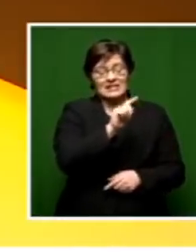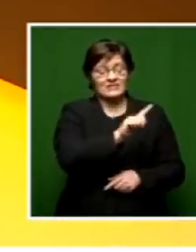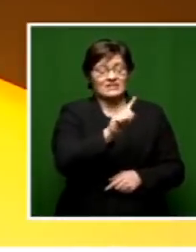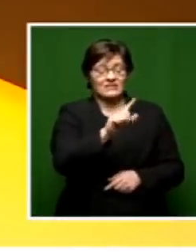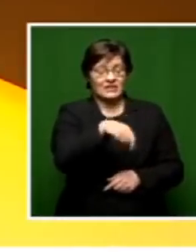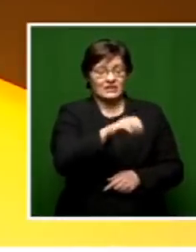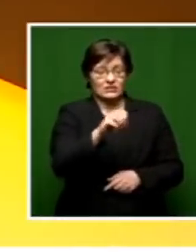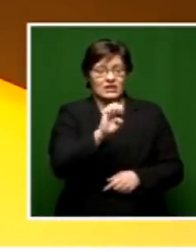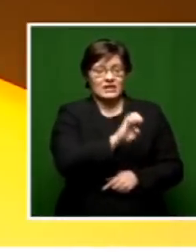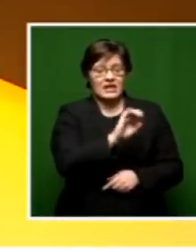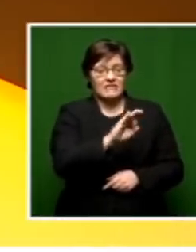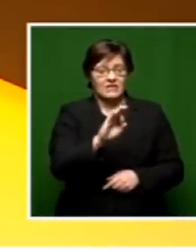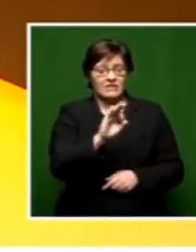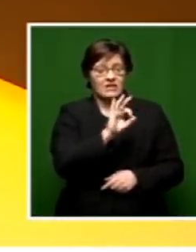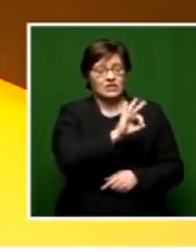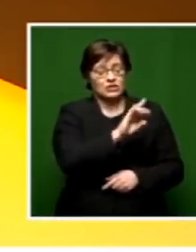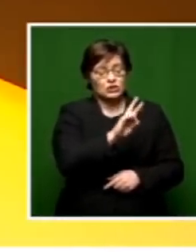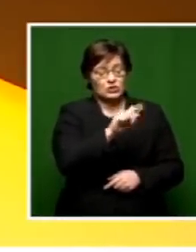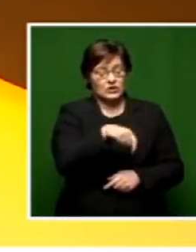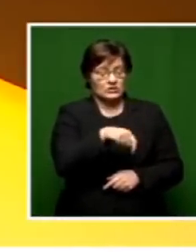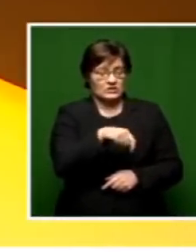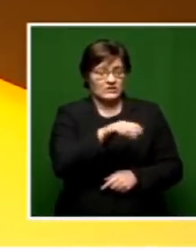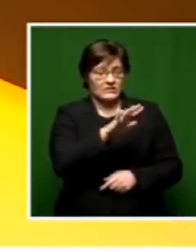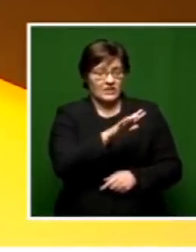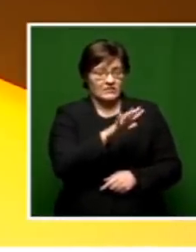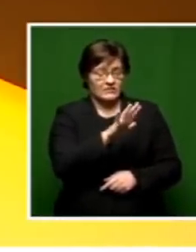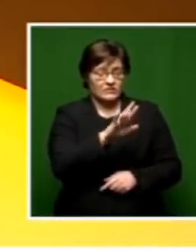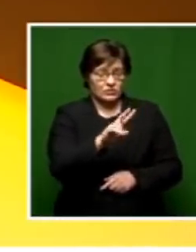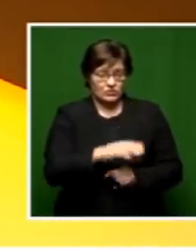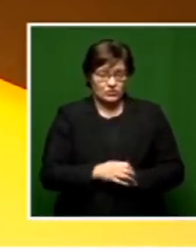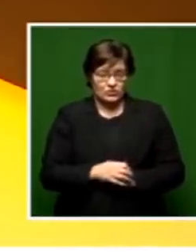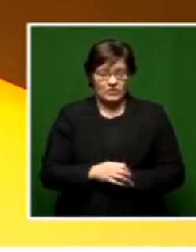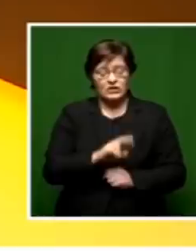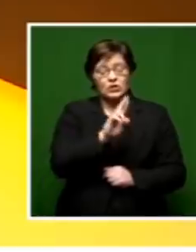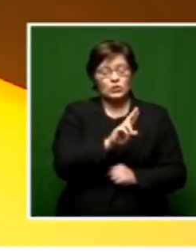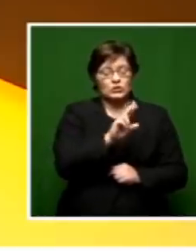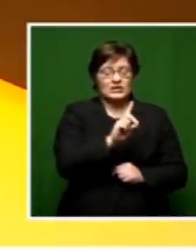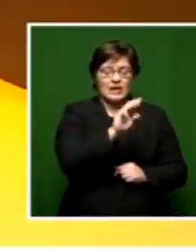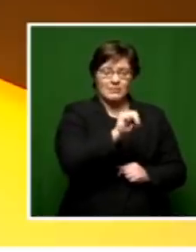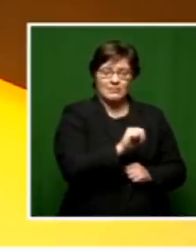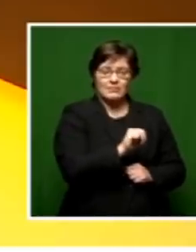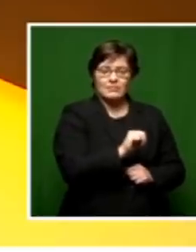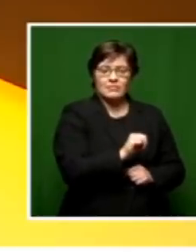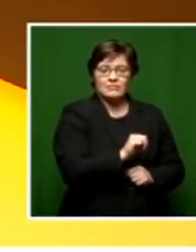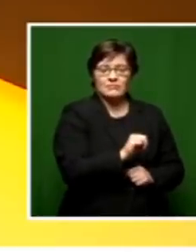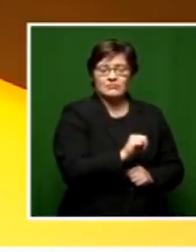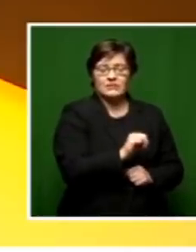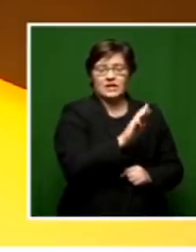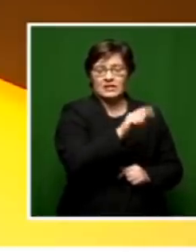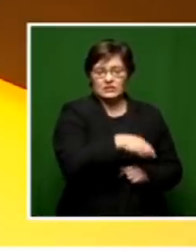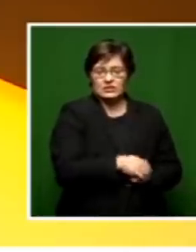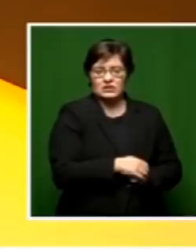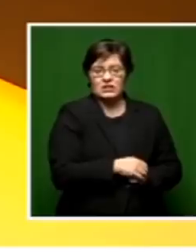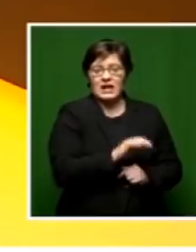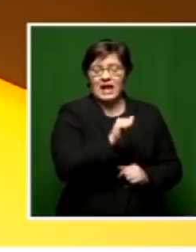32,552. Then we get the UDM at 9,000 and the ATM at 8,553. That's just as we're